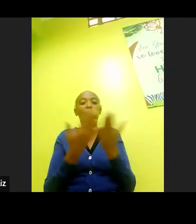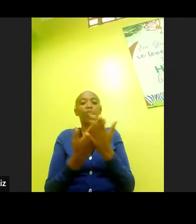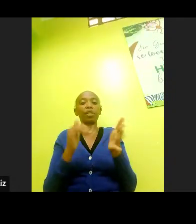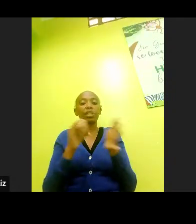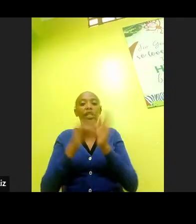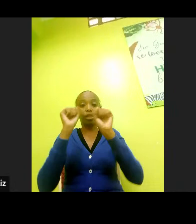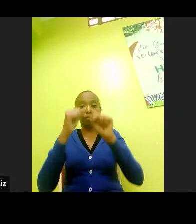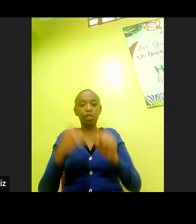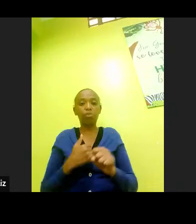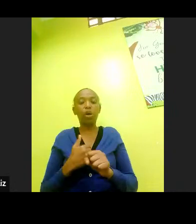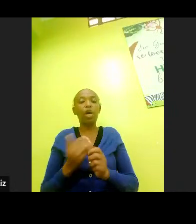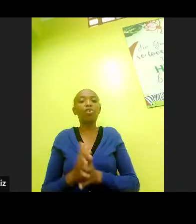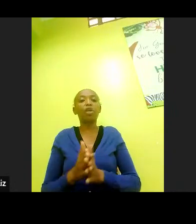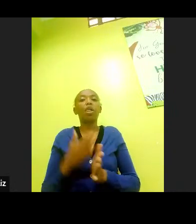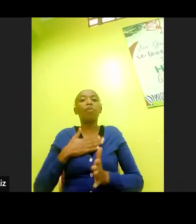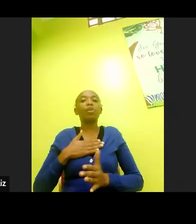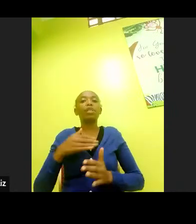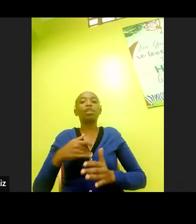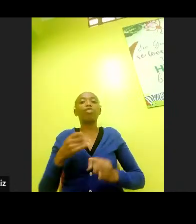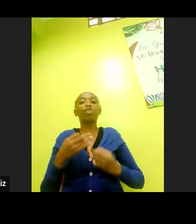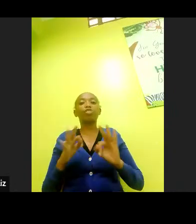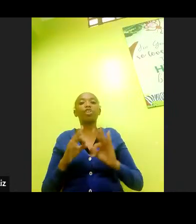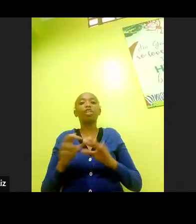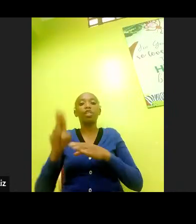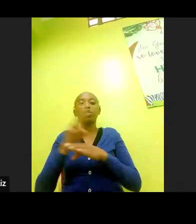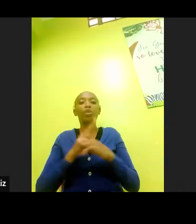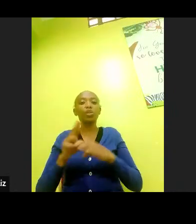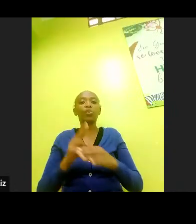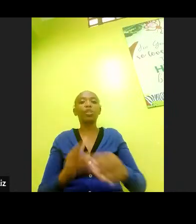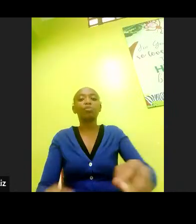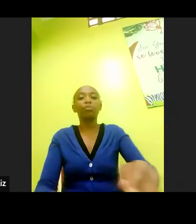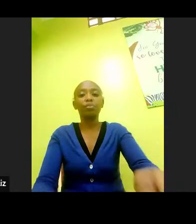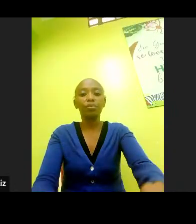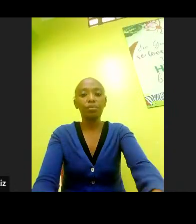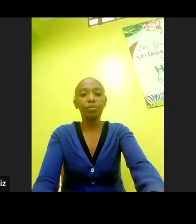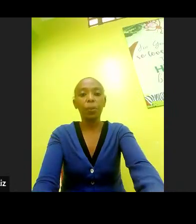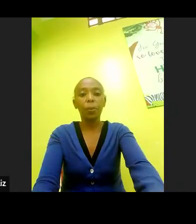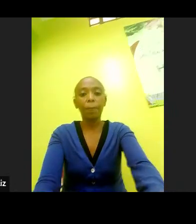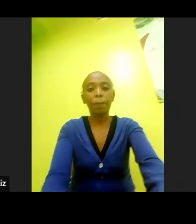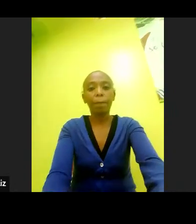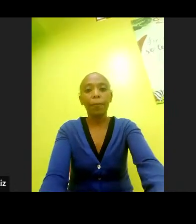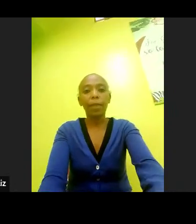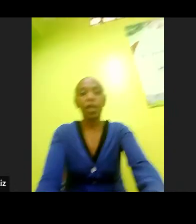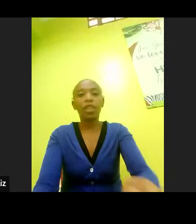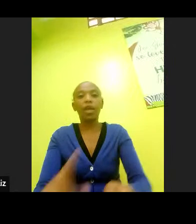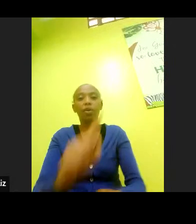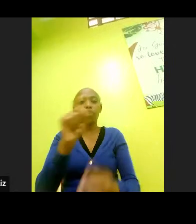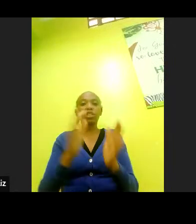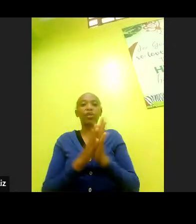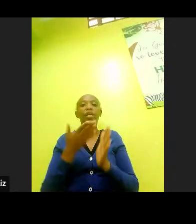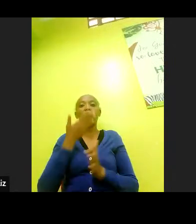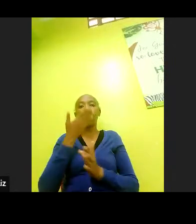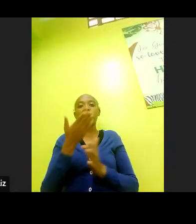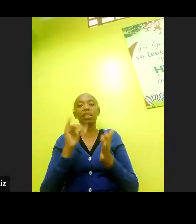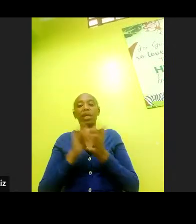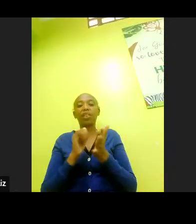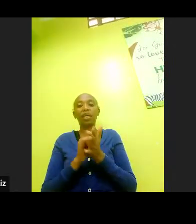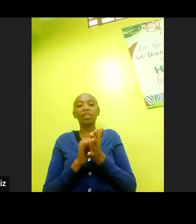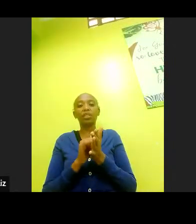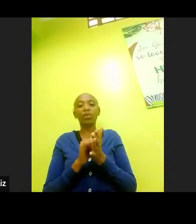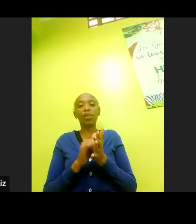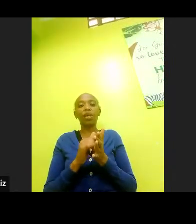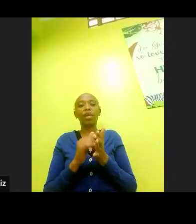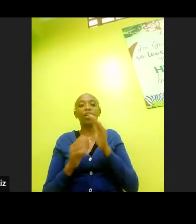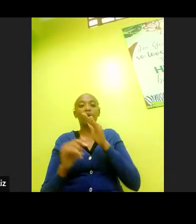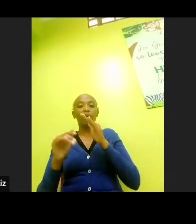have. Please feel free to use the Q&A function, which is at the bottom of your screen, to be